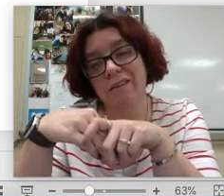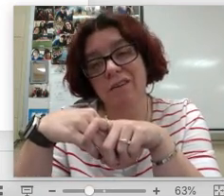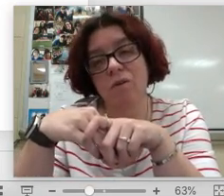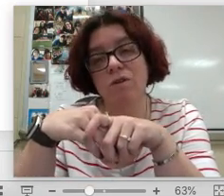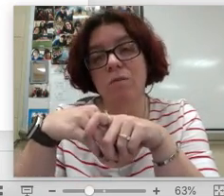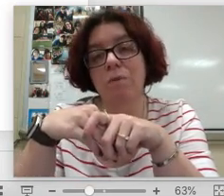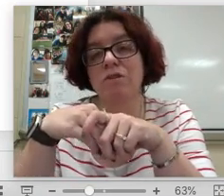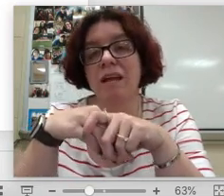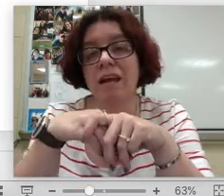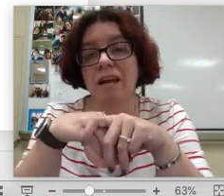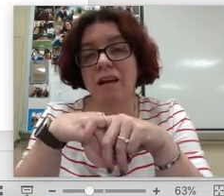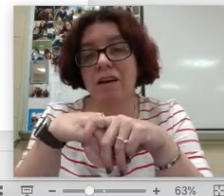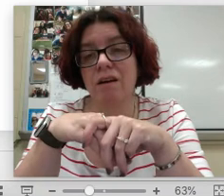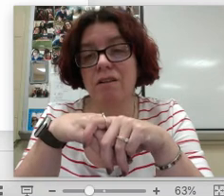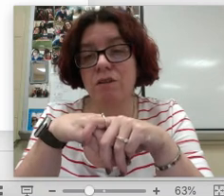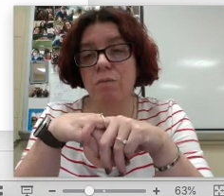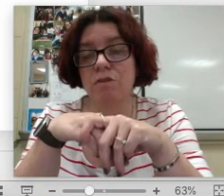sign or until the person